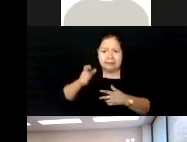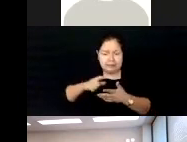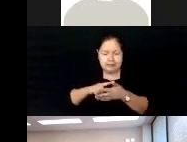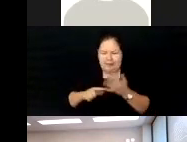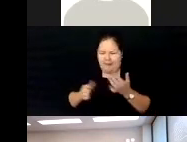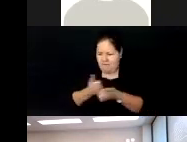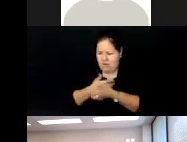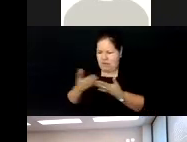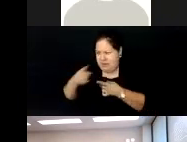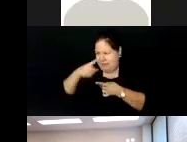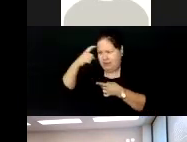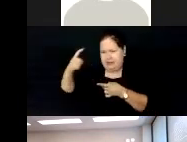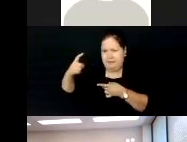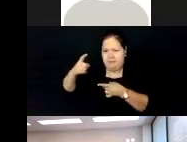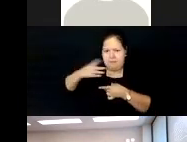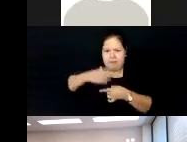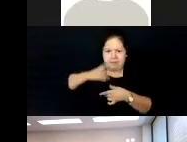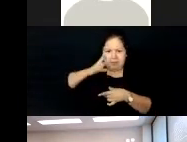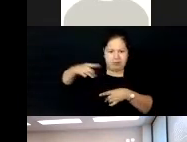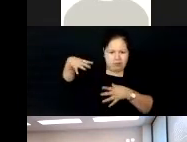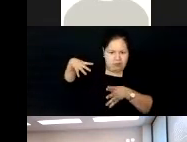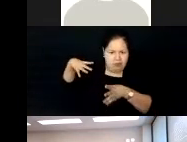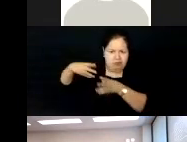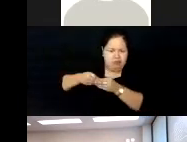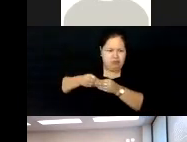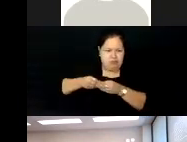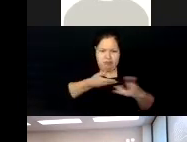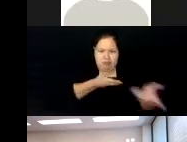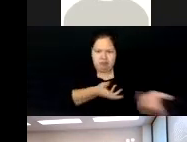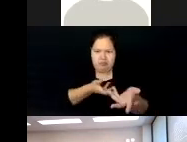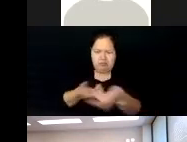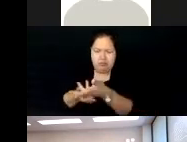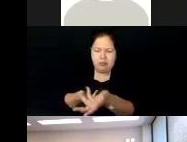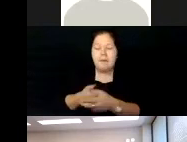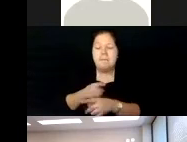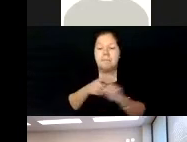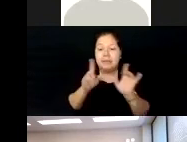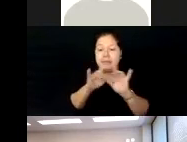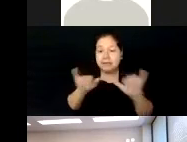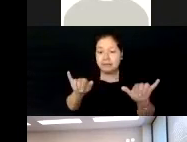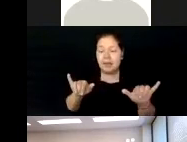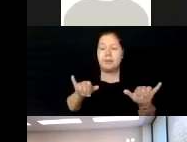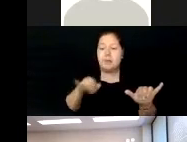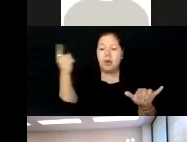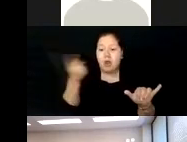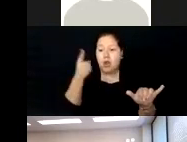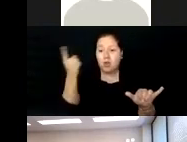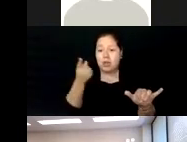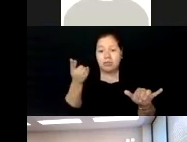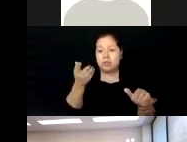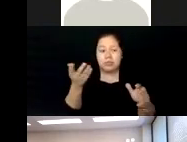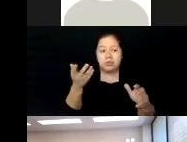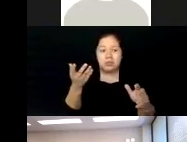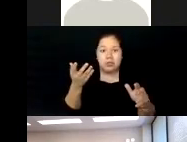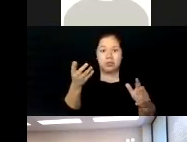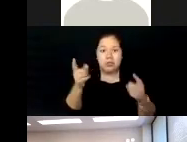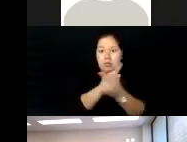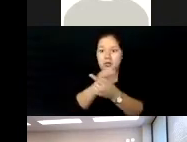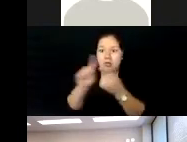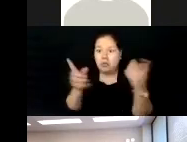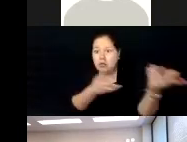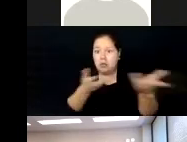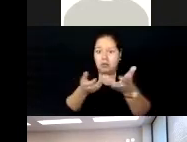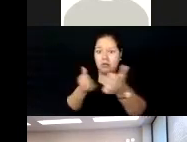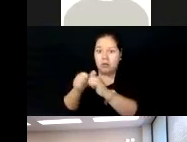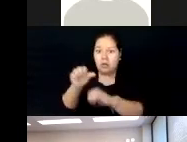we hoping to achieve in interactions? And we're also interacting at the same time. We're always in interaction with other cultures. And so just being